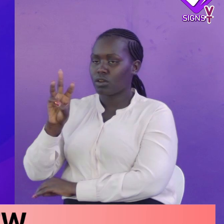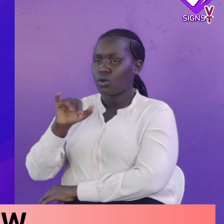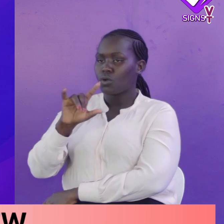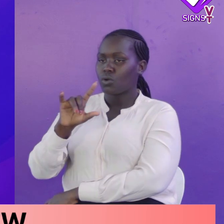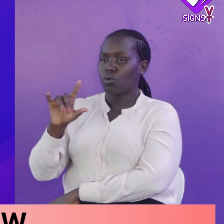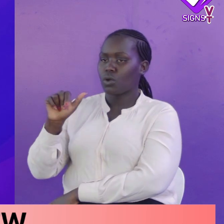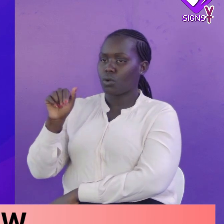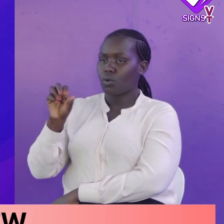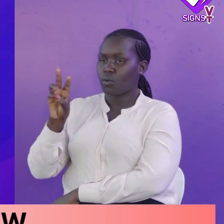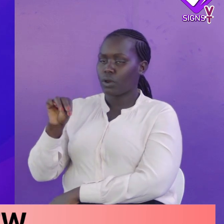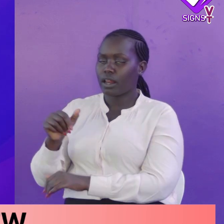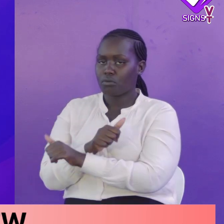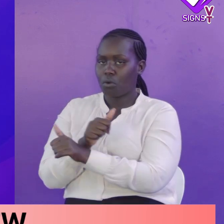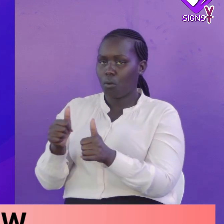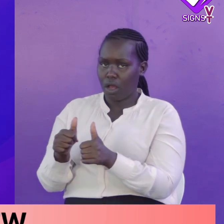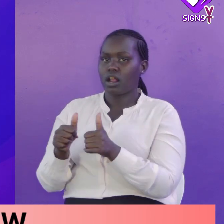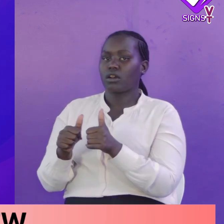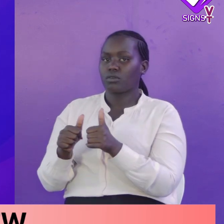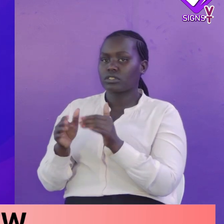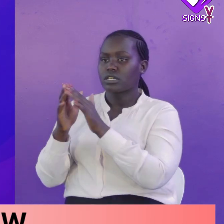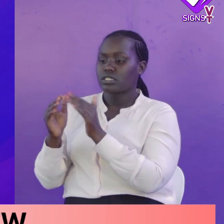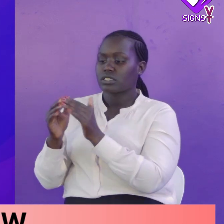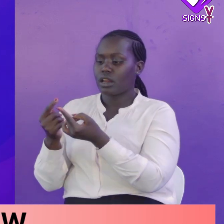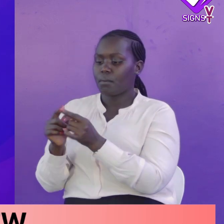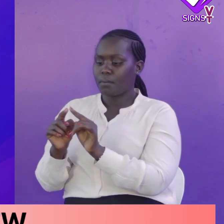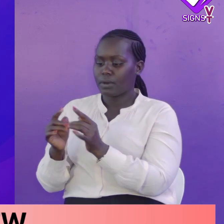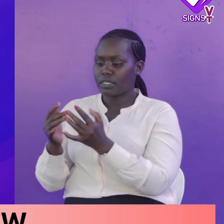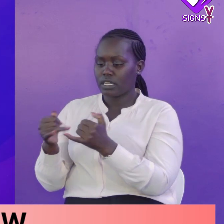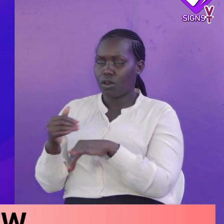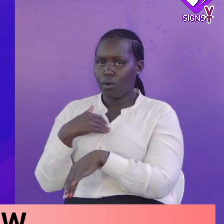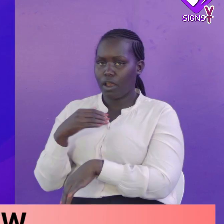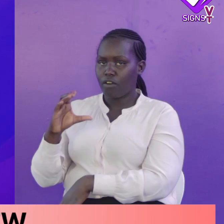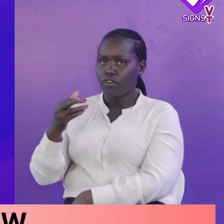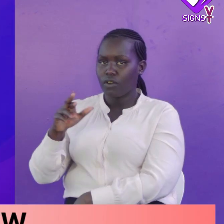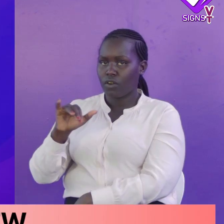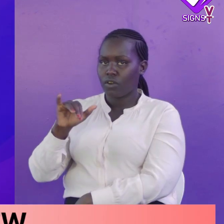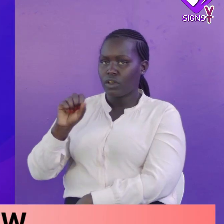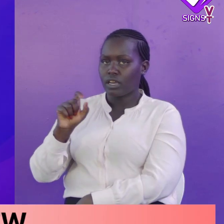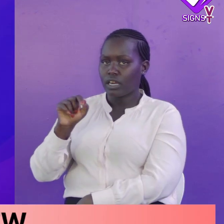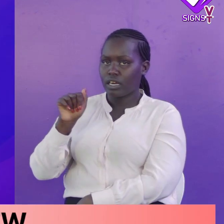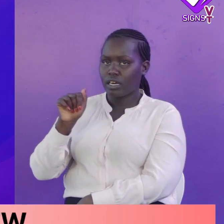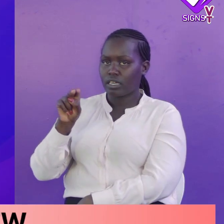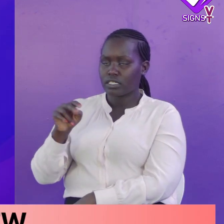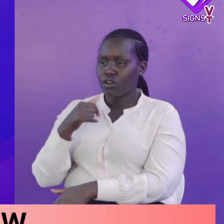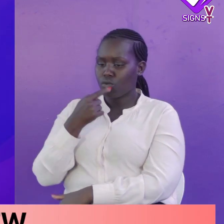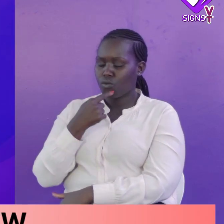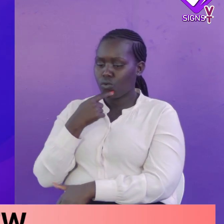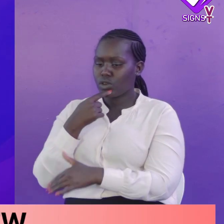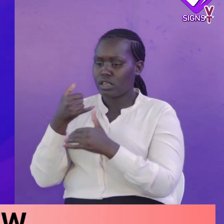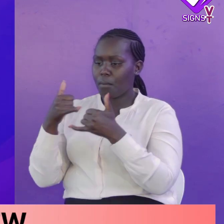William Saliba was the rock at Arsenal, but now we got Christian Mosquera. He's playing a really well defensive